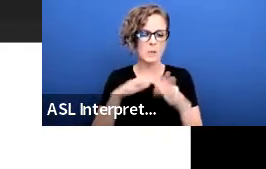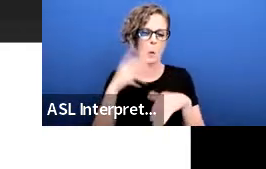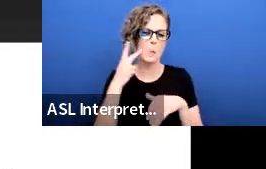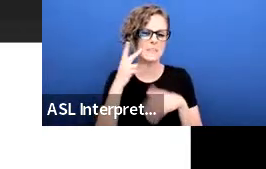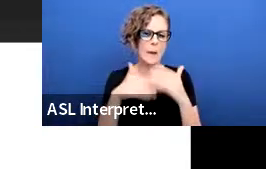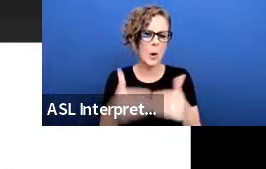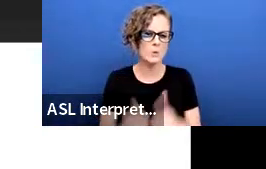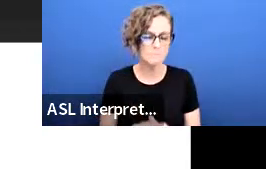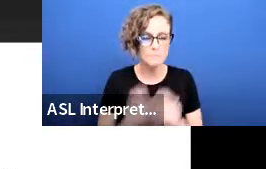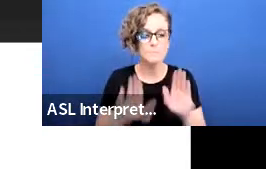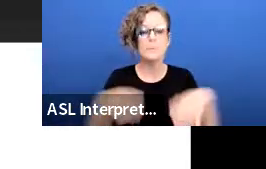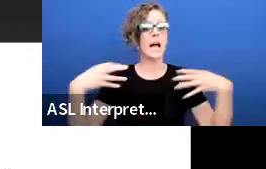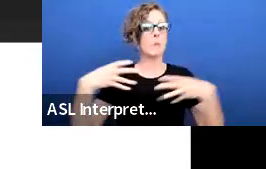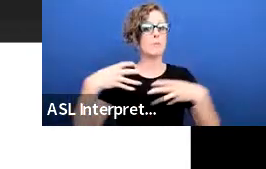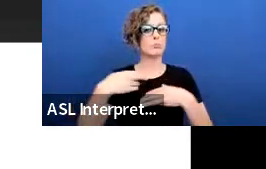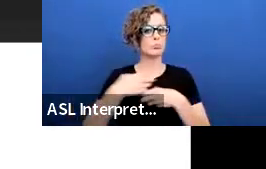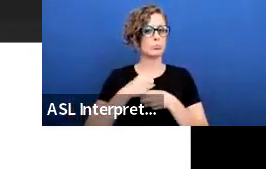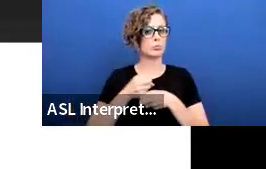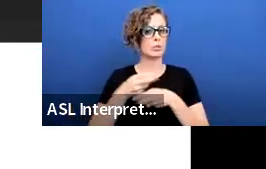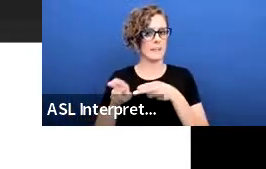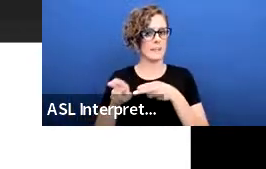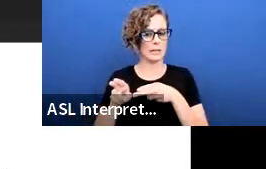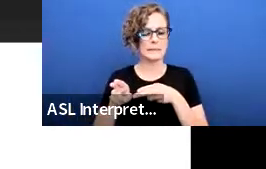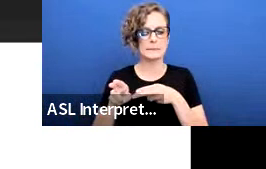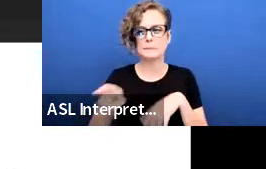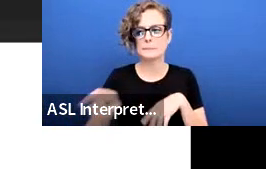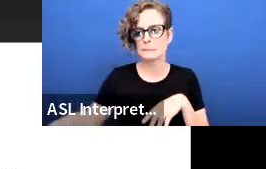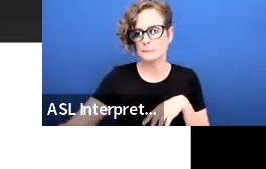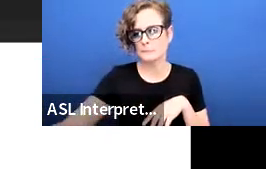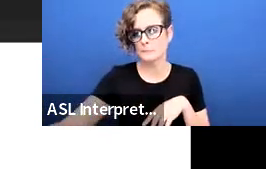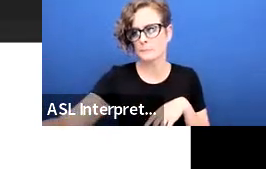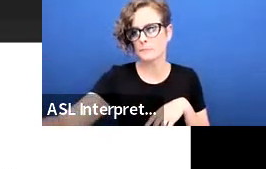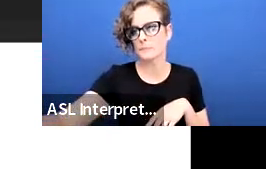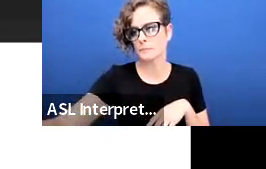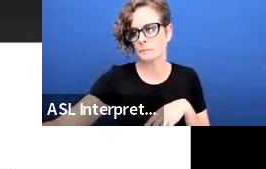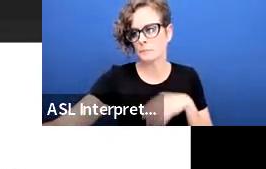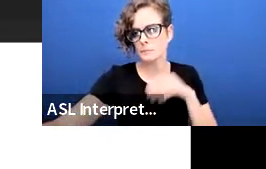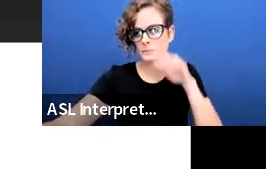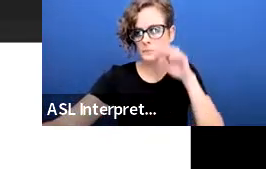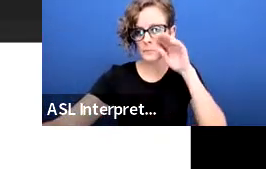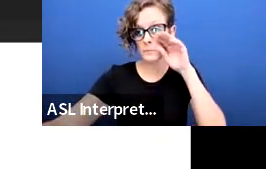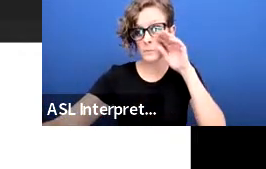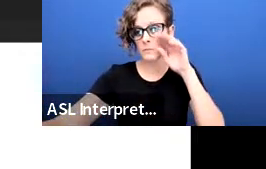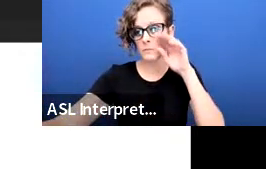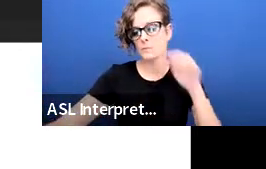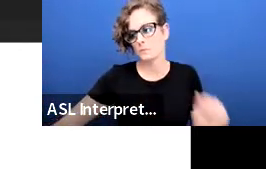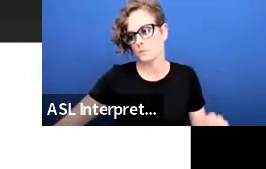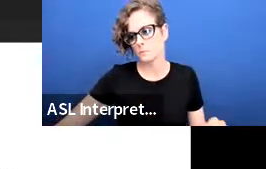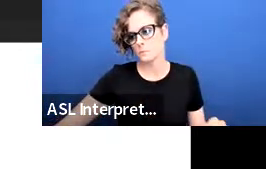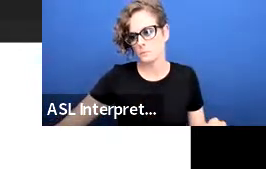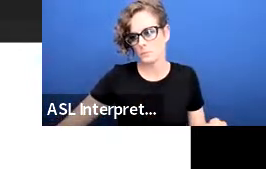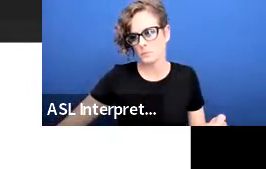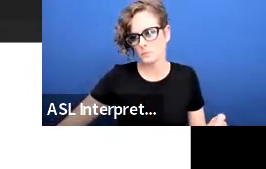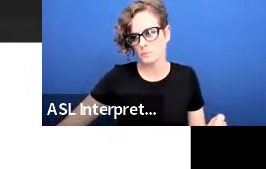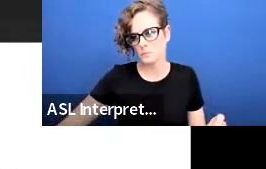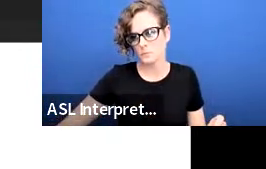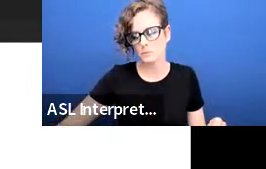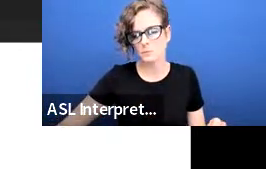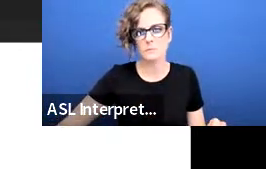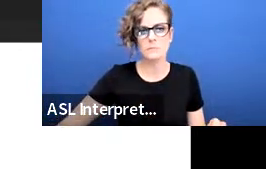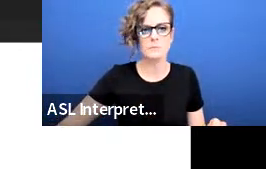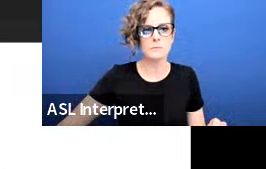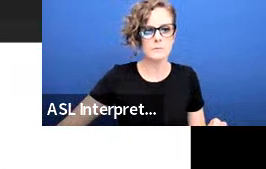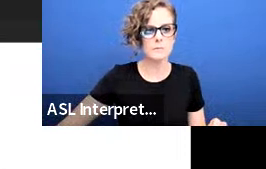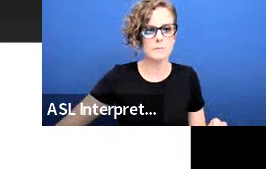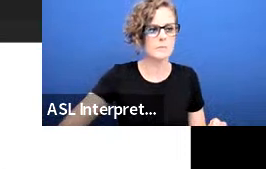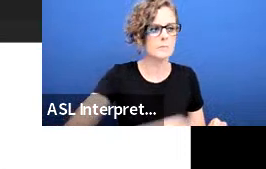Just a brief summary. I think you probably got this from the conversation already, but there's a